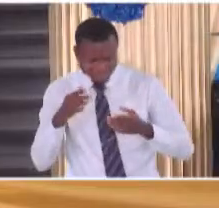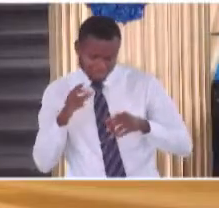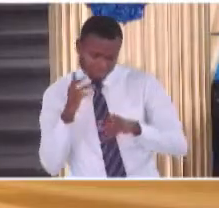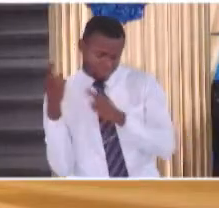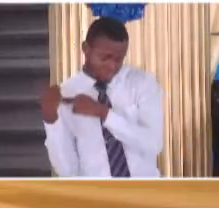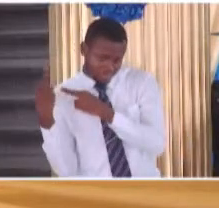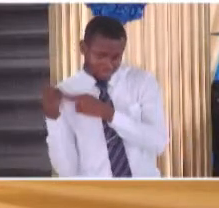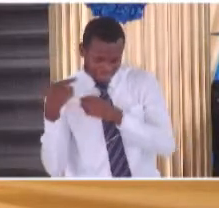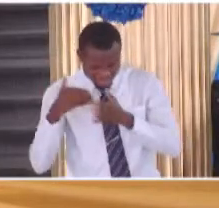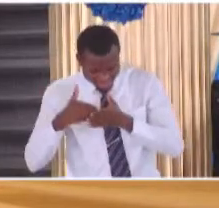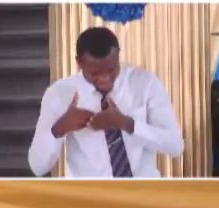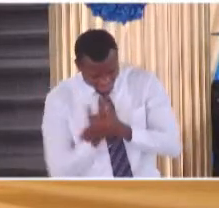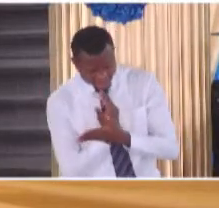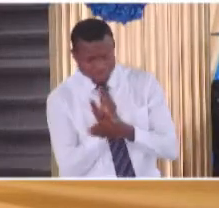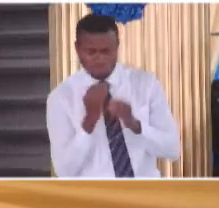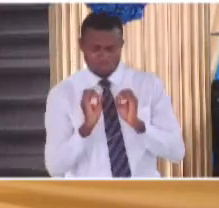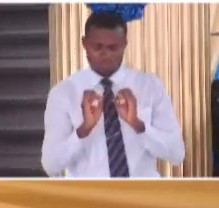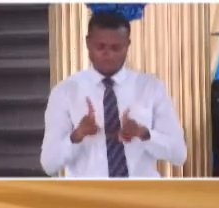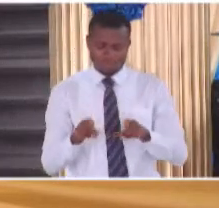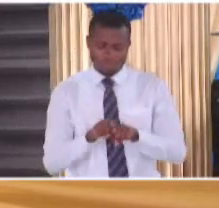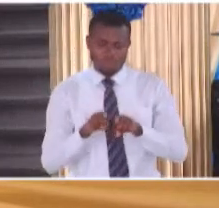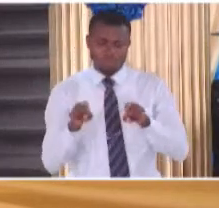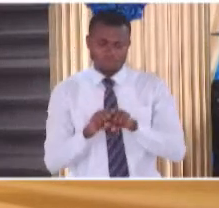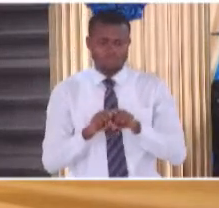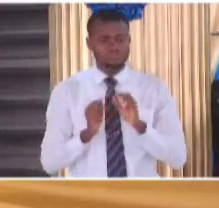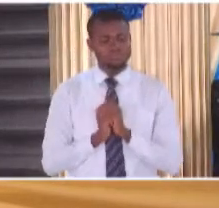responsibilities, and new opportunities.